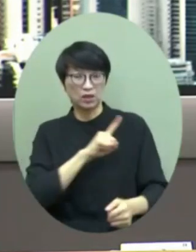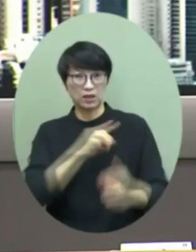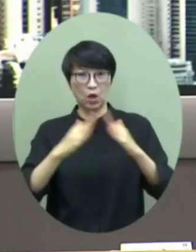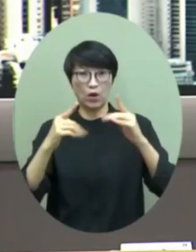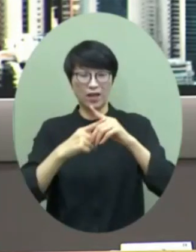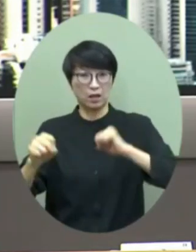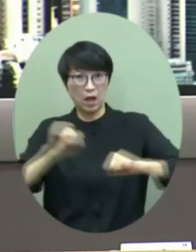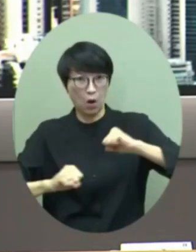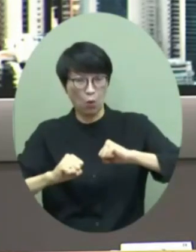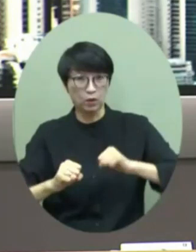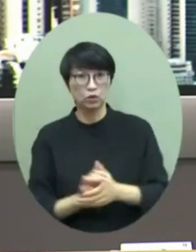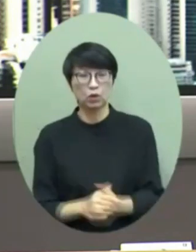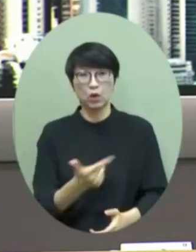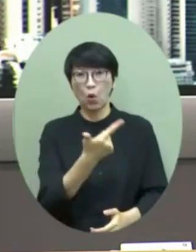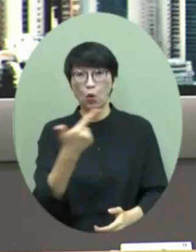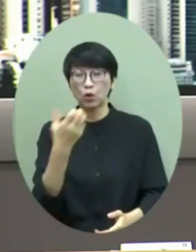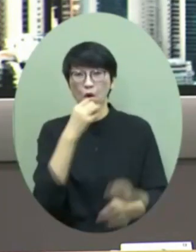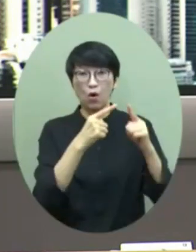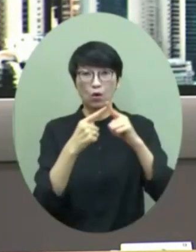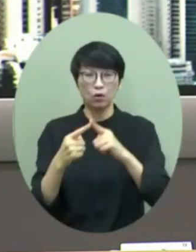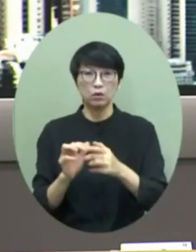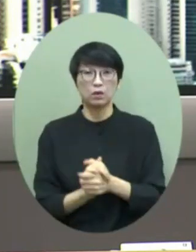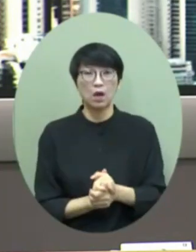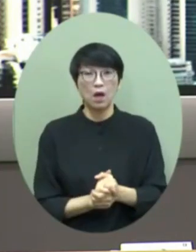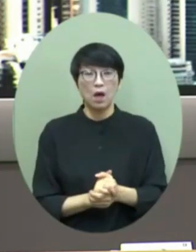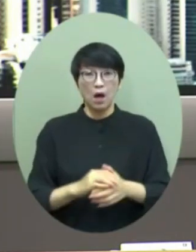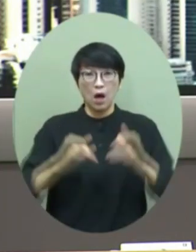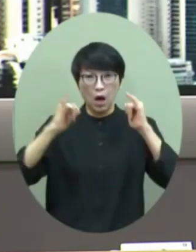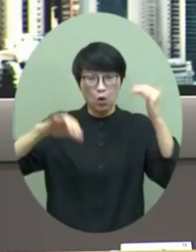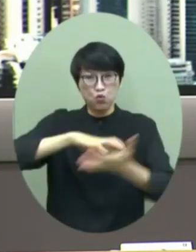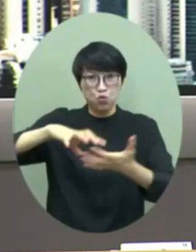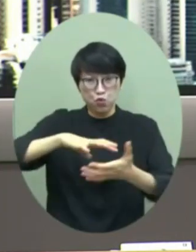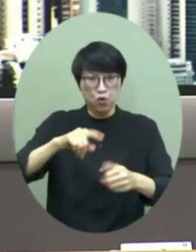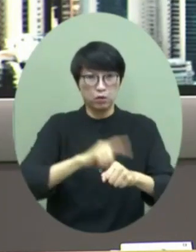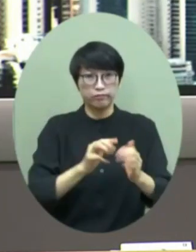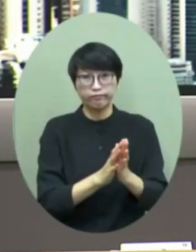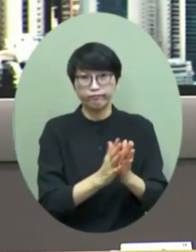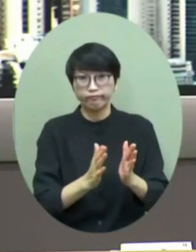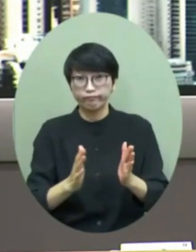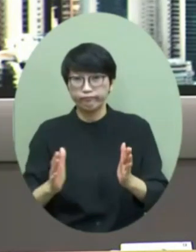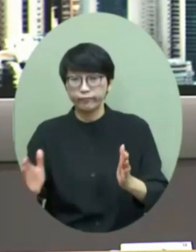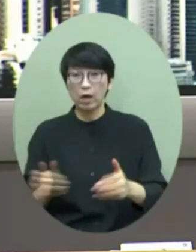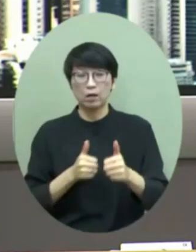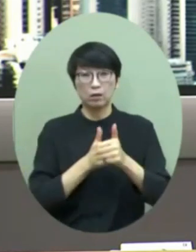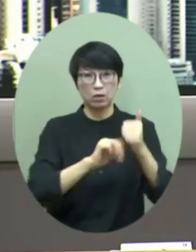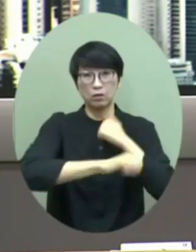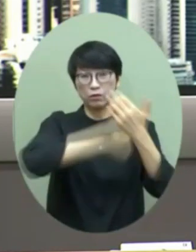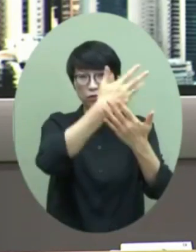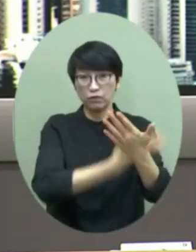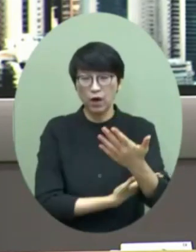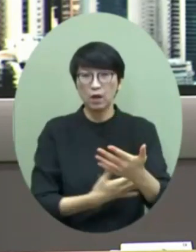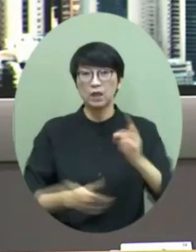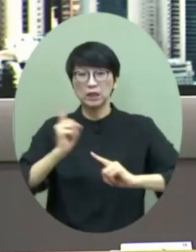vigilante attack, or they could be attacked online, and even their family members could be affected. So during this